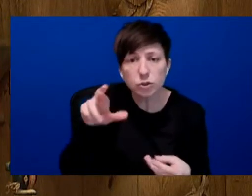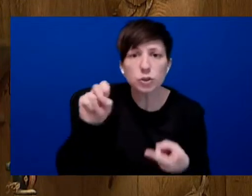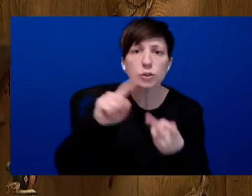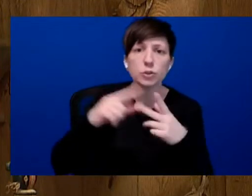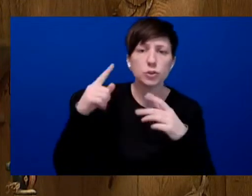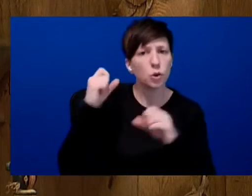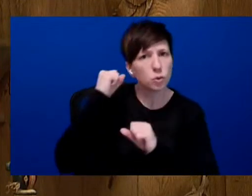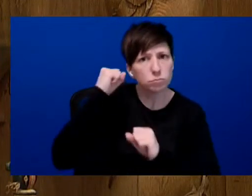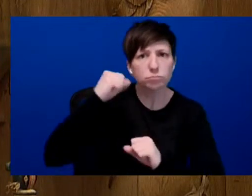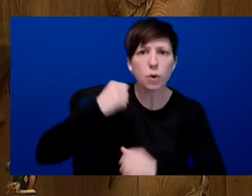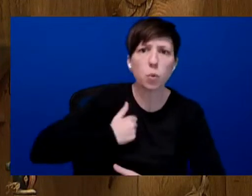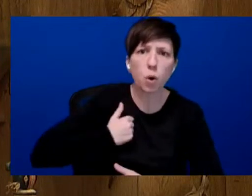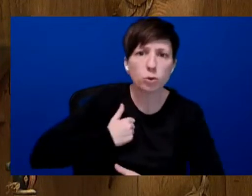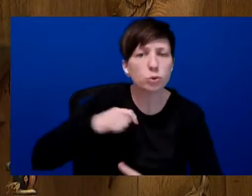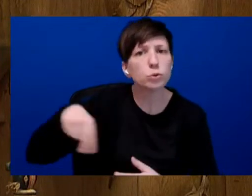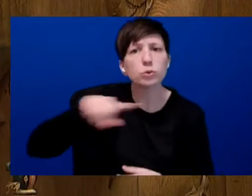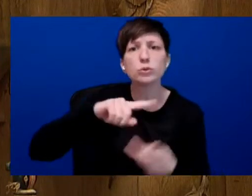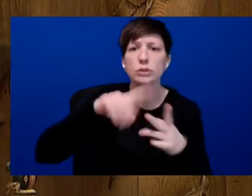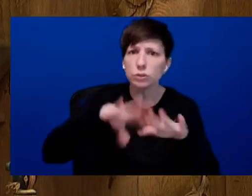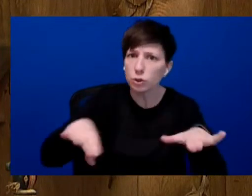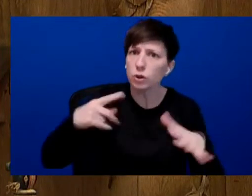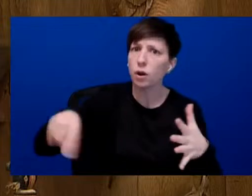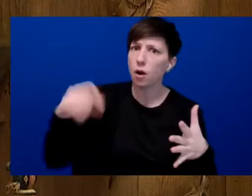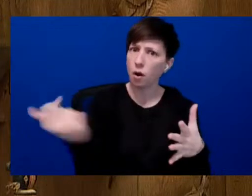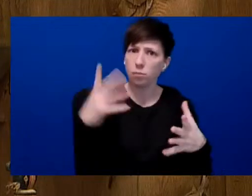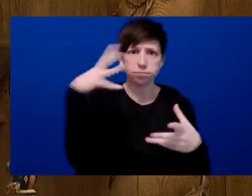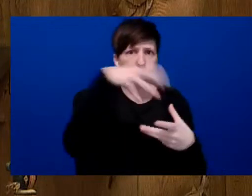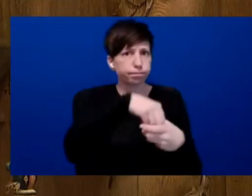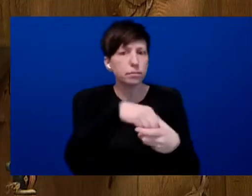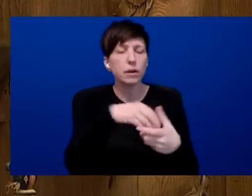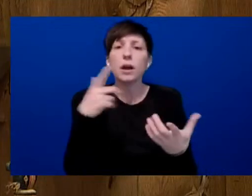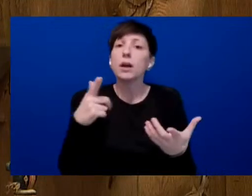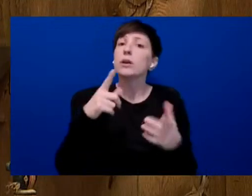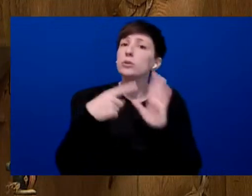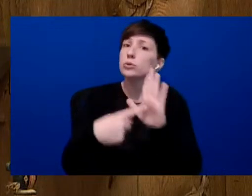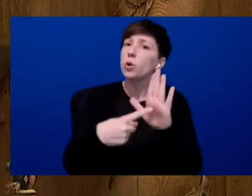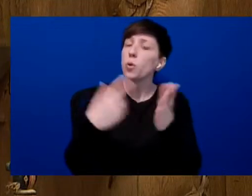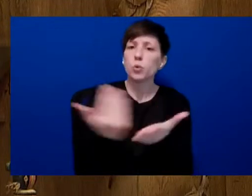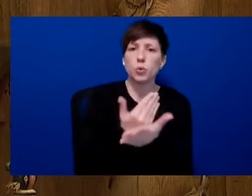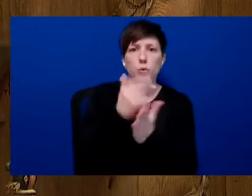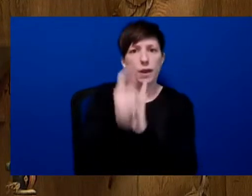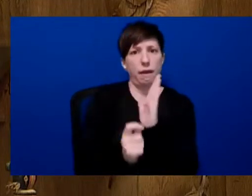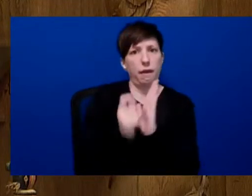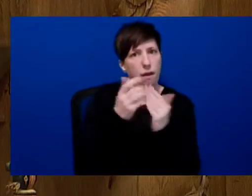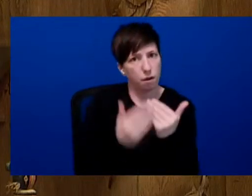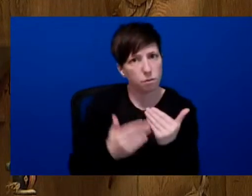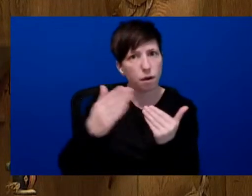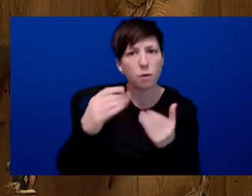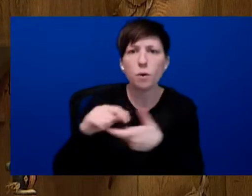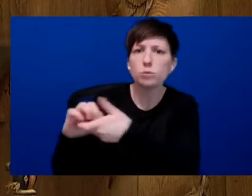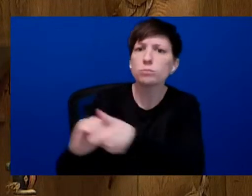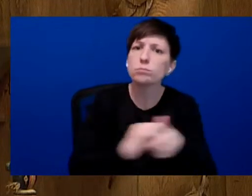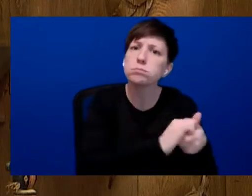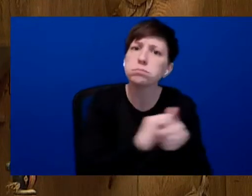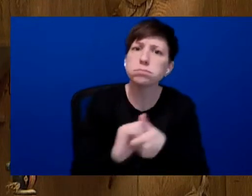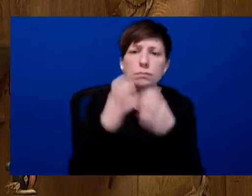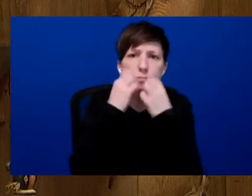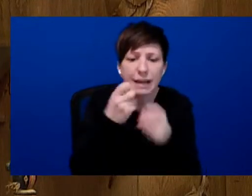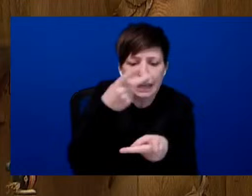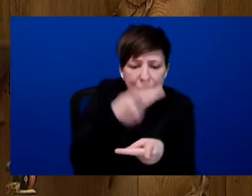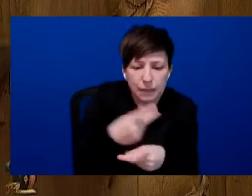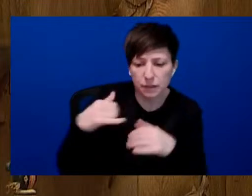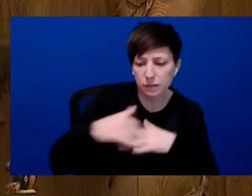meaningful reconciliation, where we work together to preserve Indigenous languages and acknowledge the true history of these